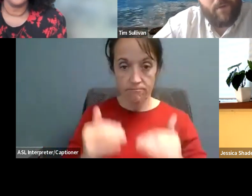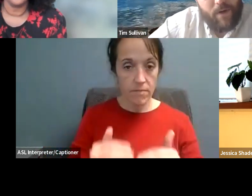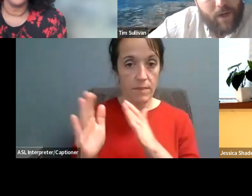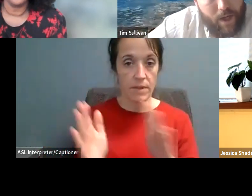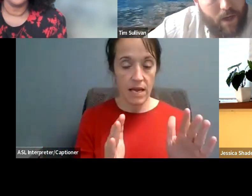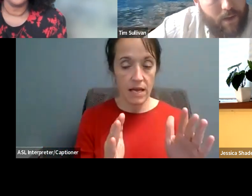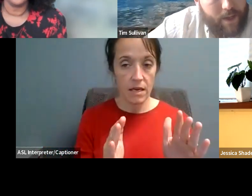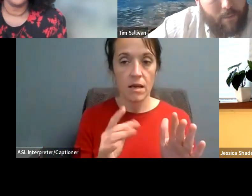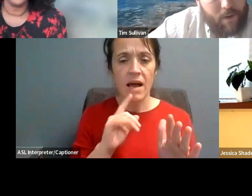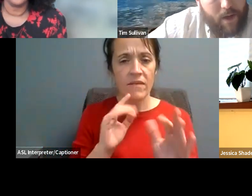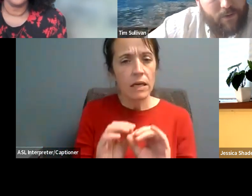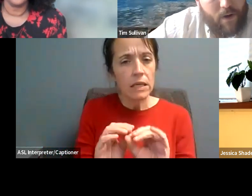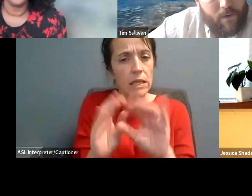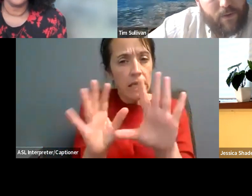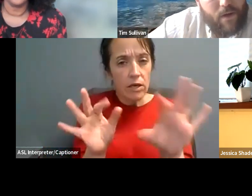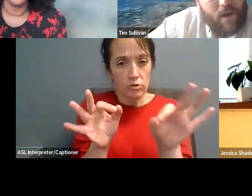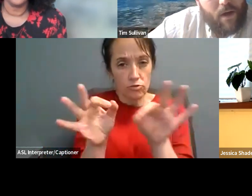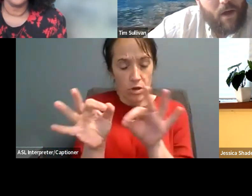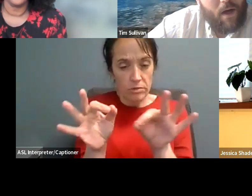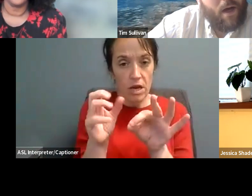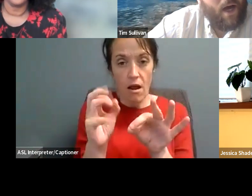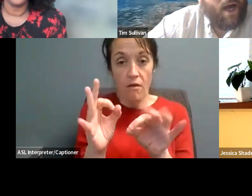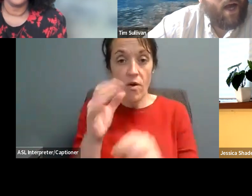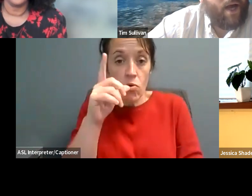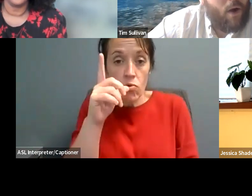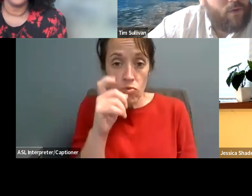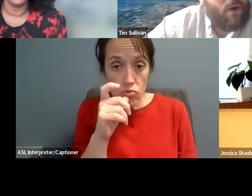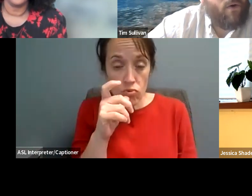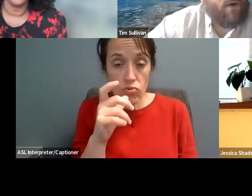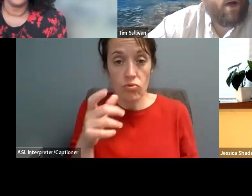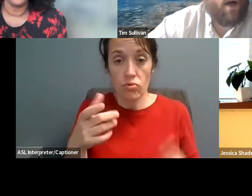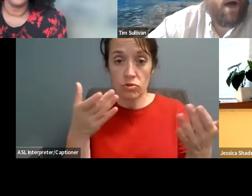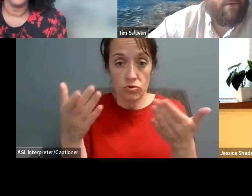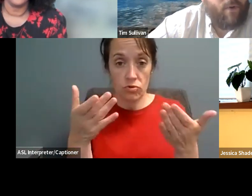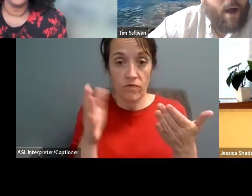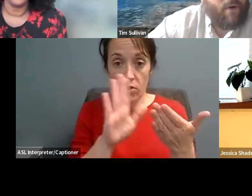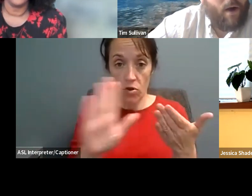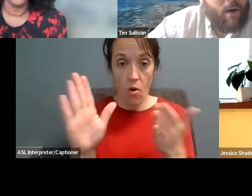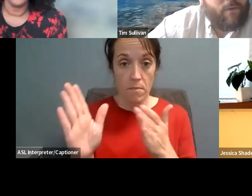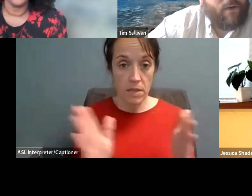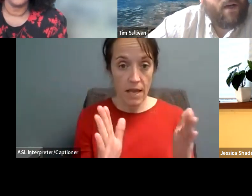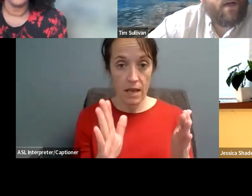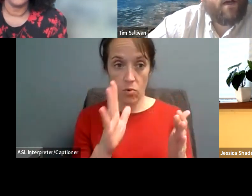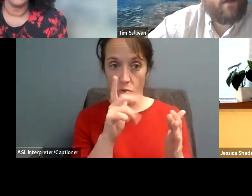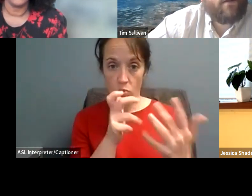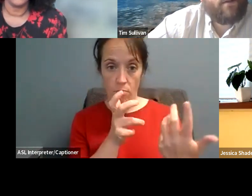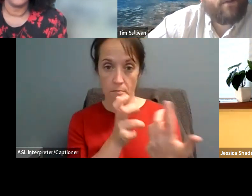agricultural community that plan serves. And also a primer of